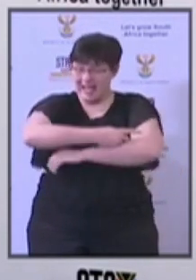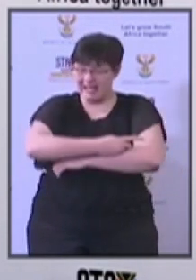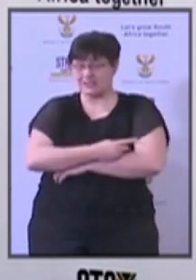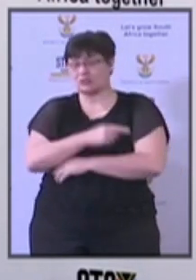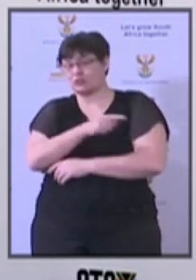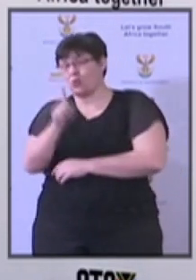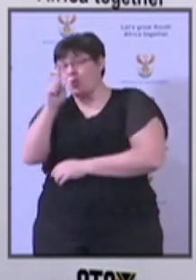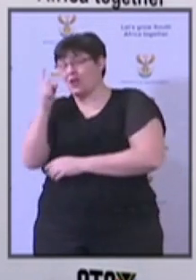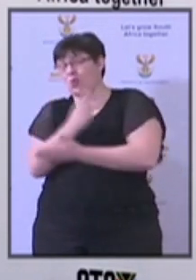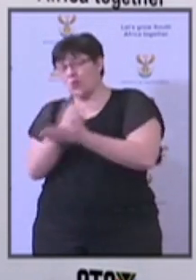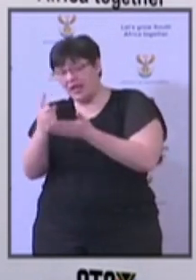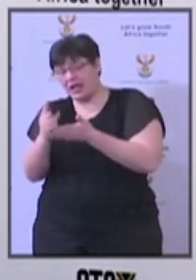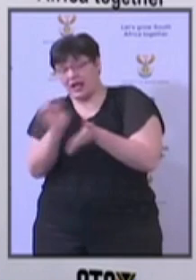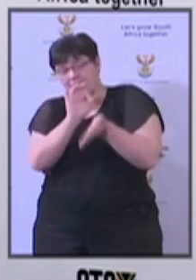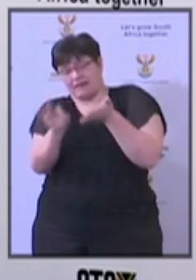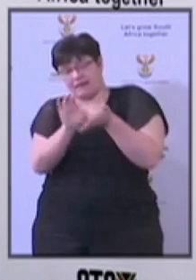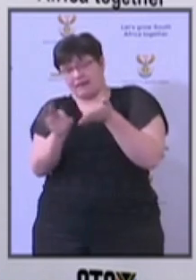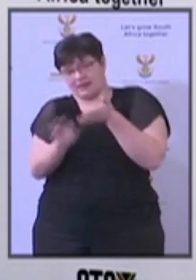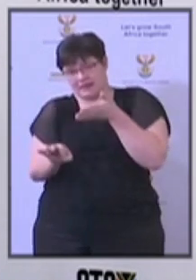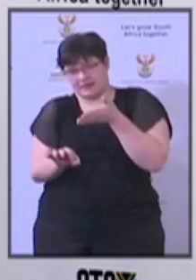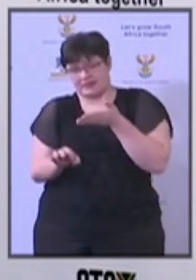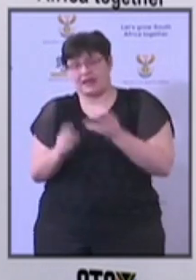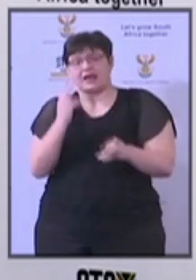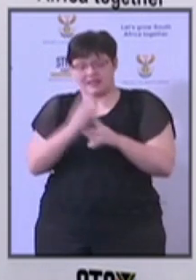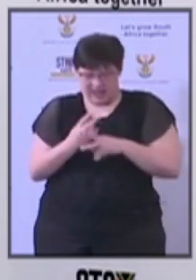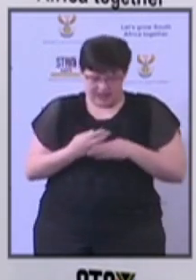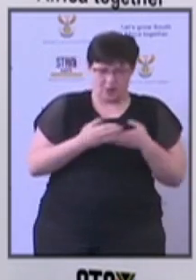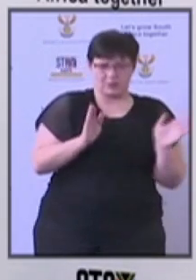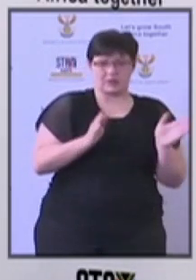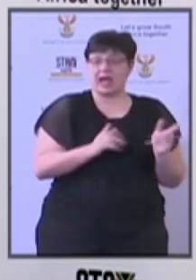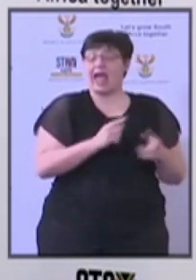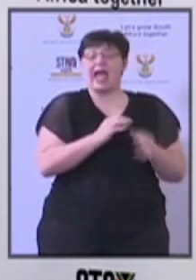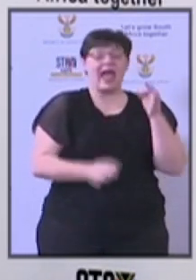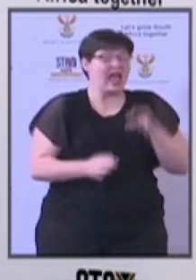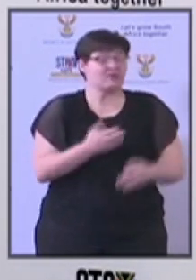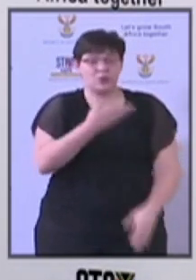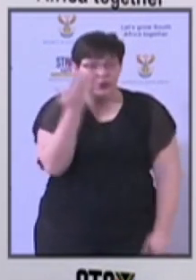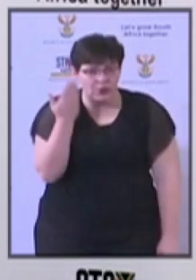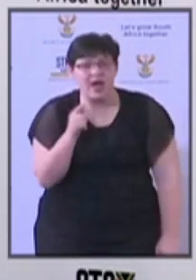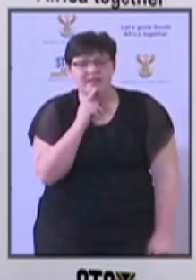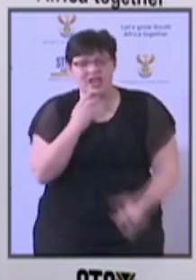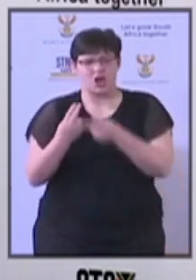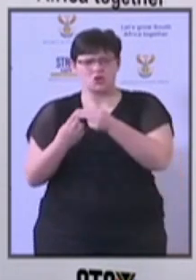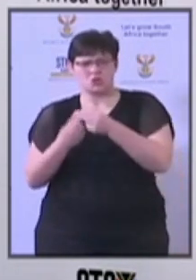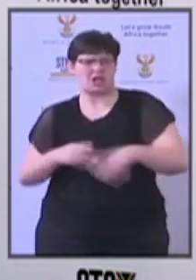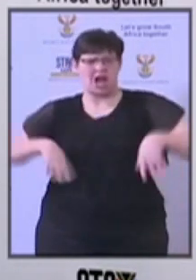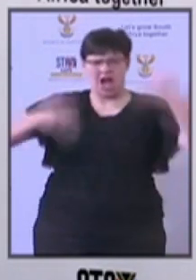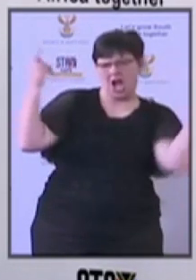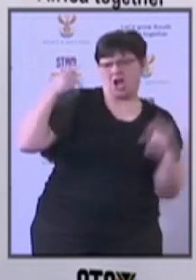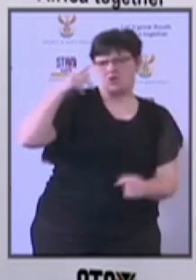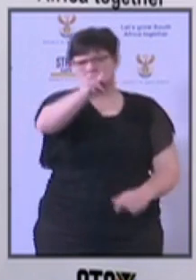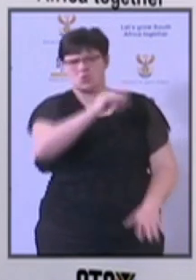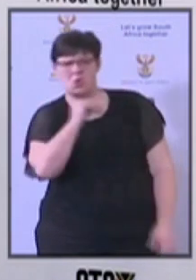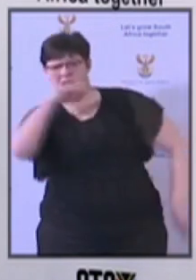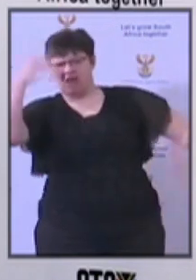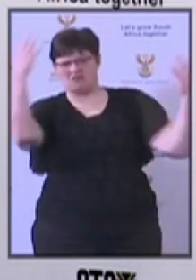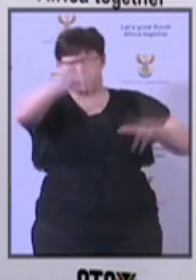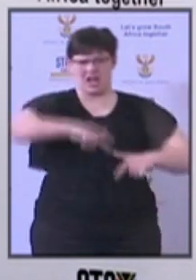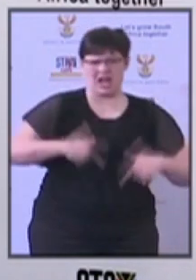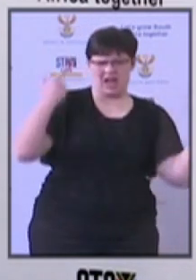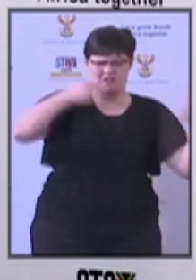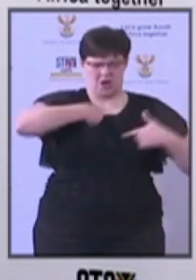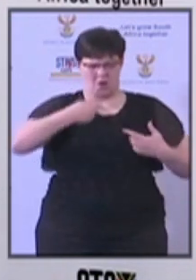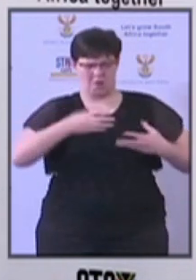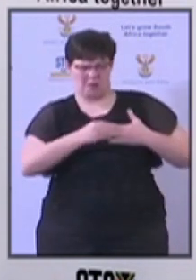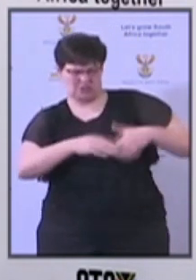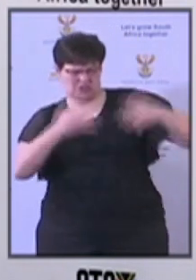do. If we don't do that, unions accuse us that we don't care about the lives of their members. We want to